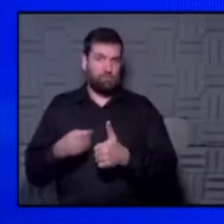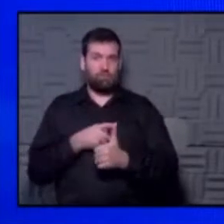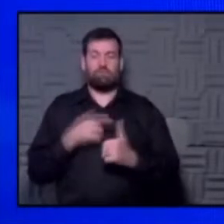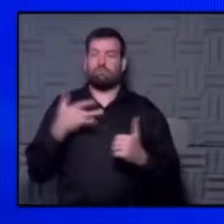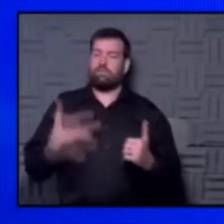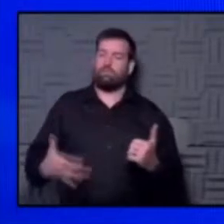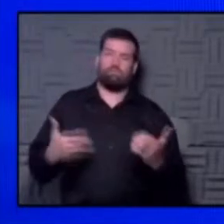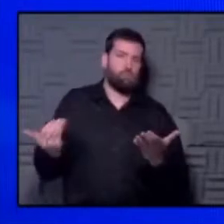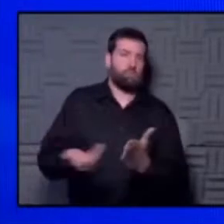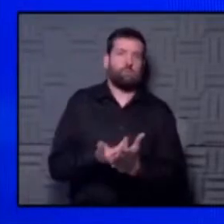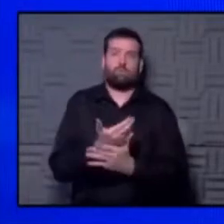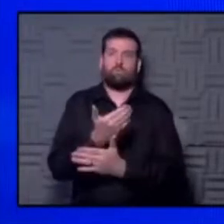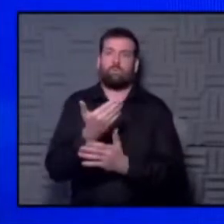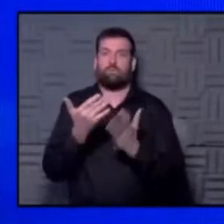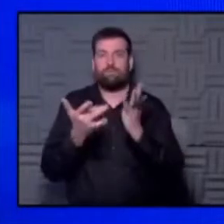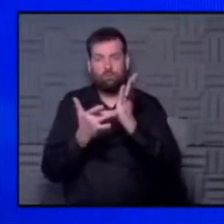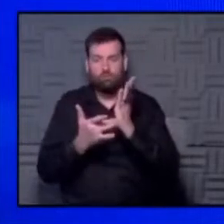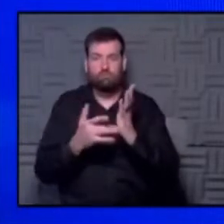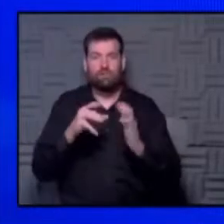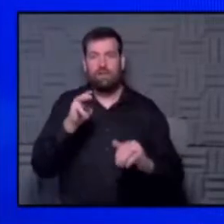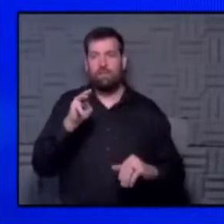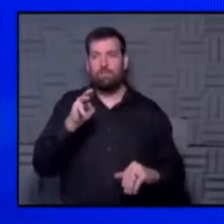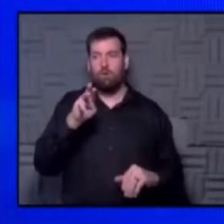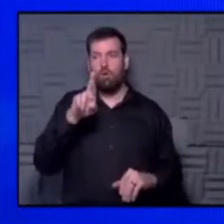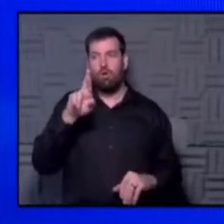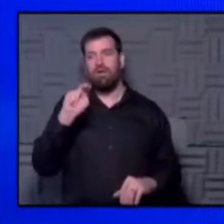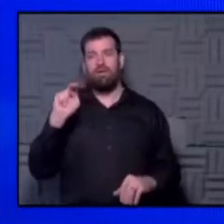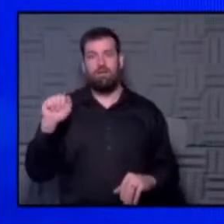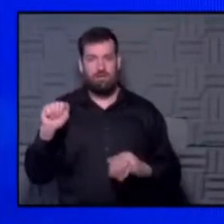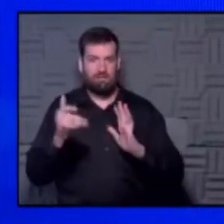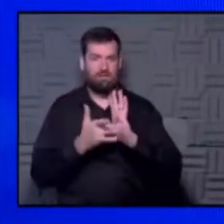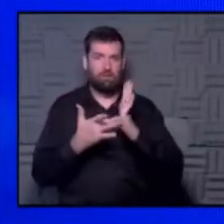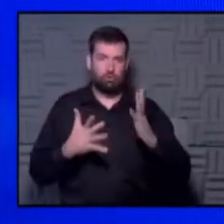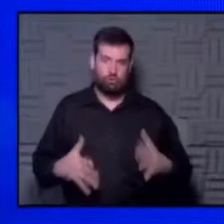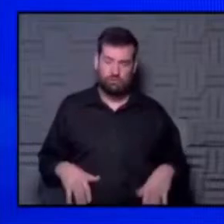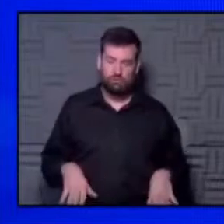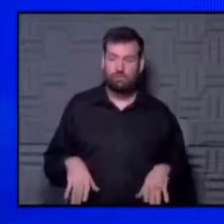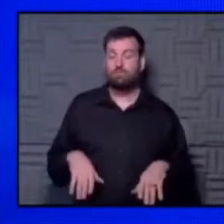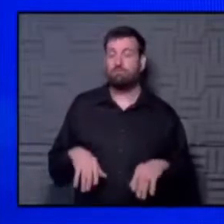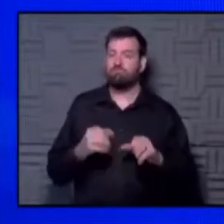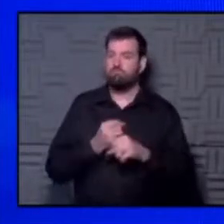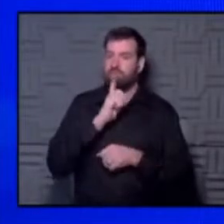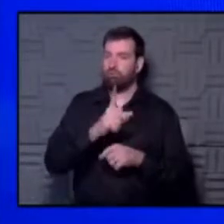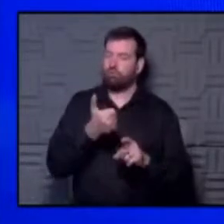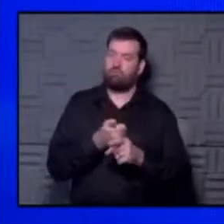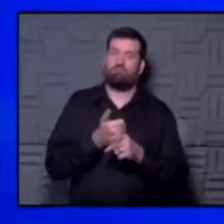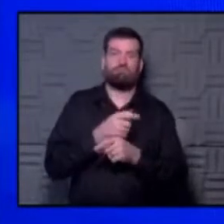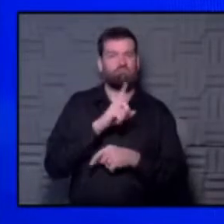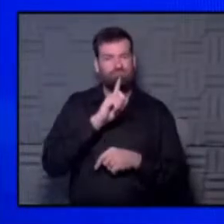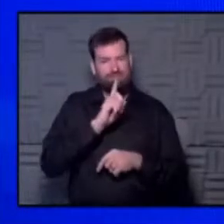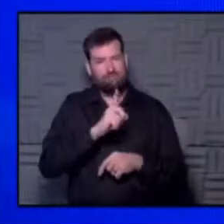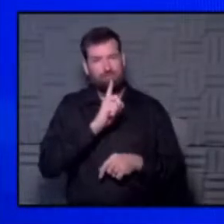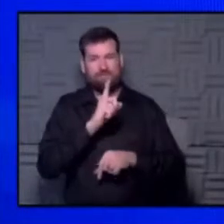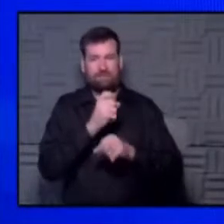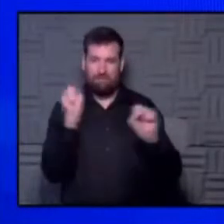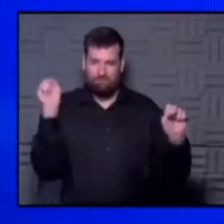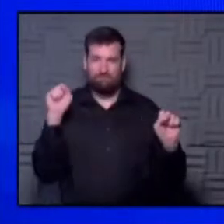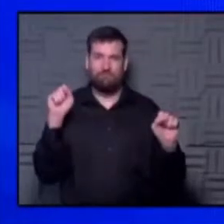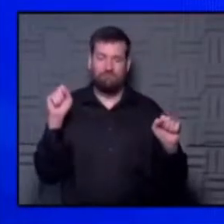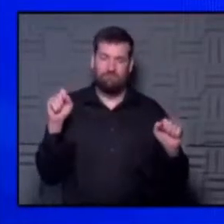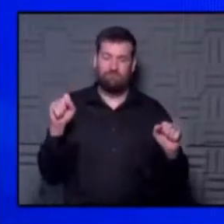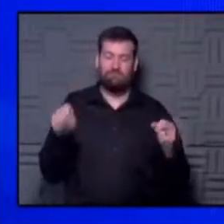to be a brand new technology, like using mRNA technology. Yeah. So I think I'd say let's make sure that thing is really safe before it gets out